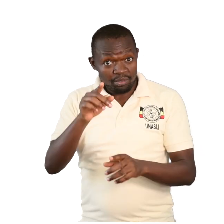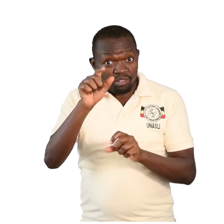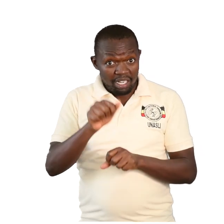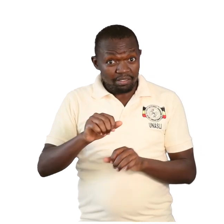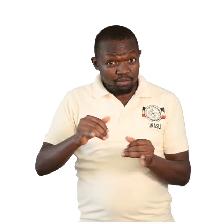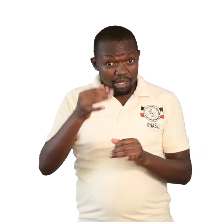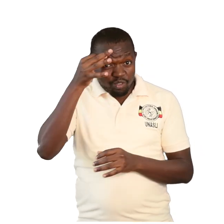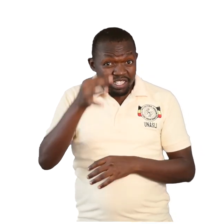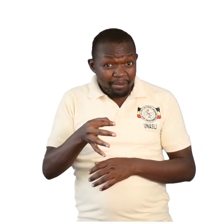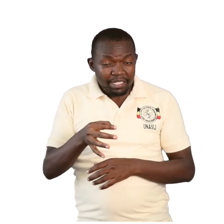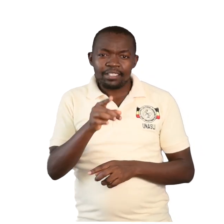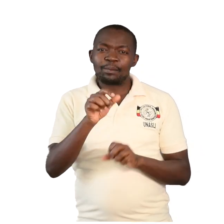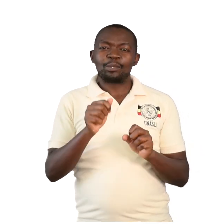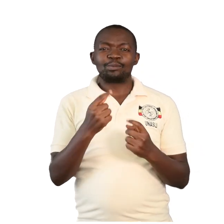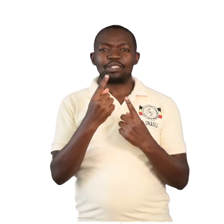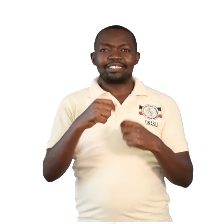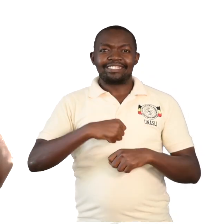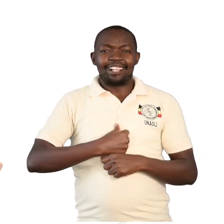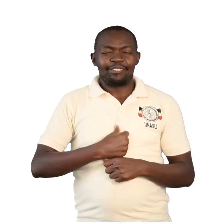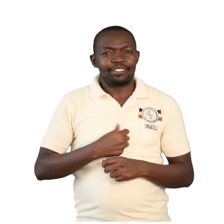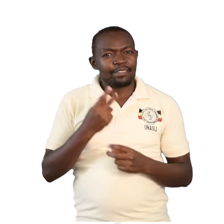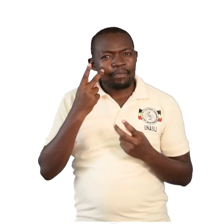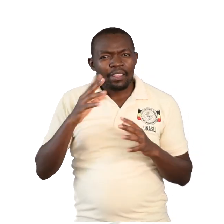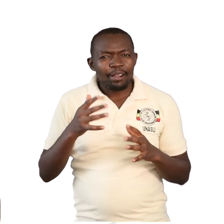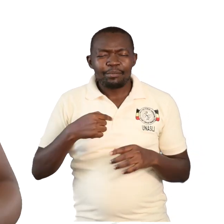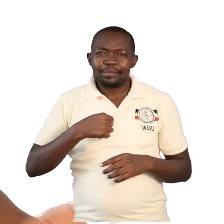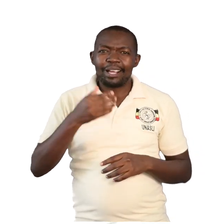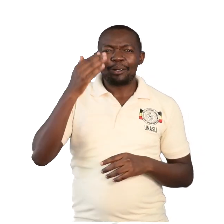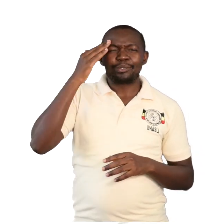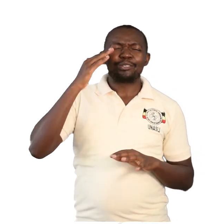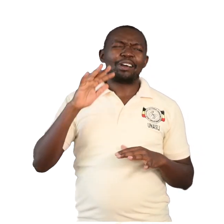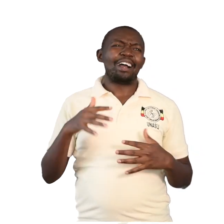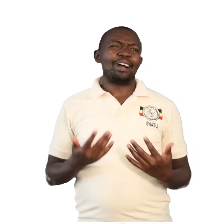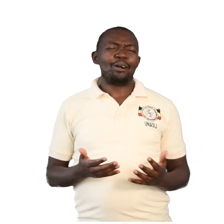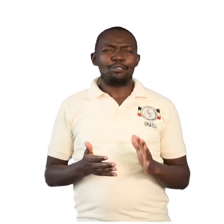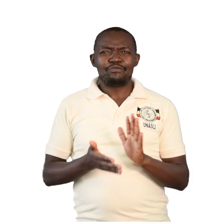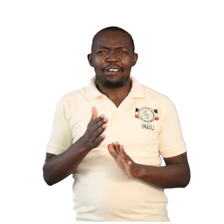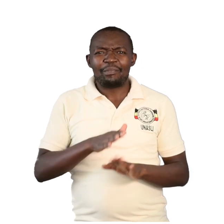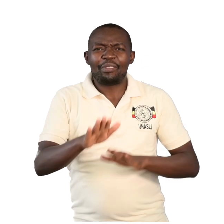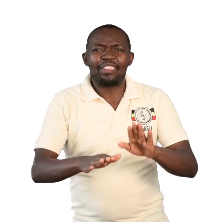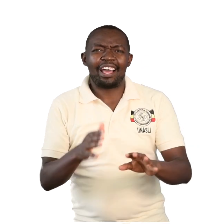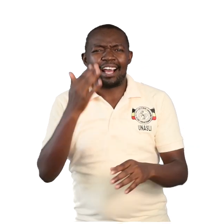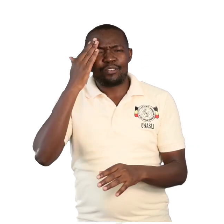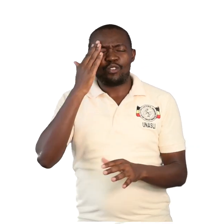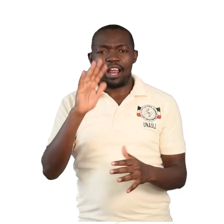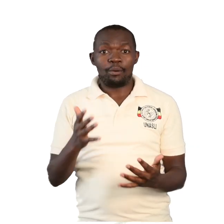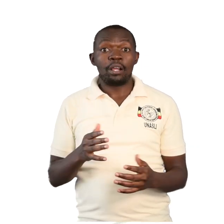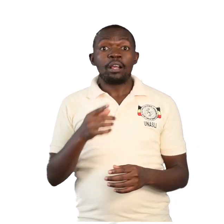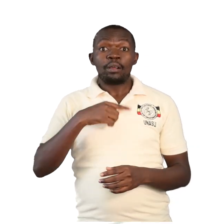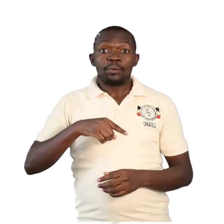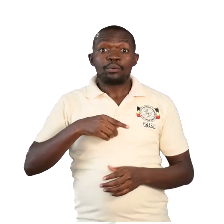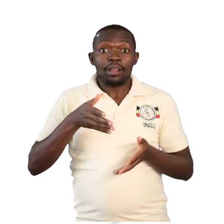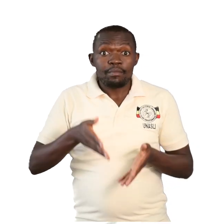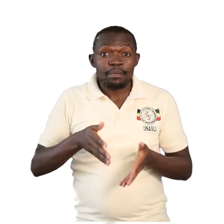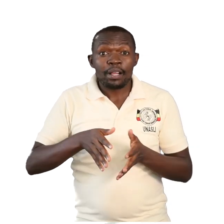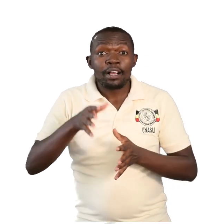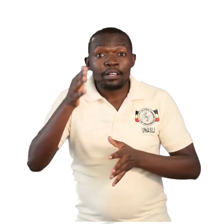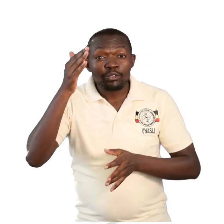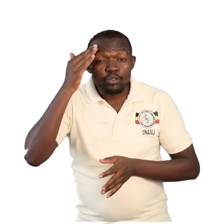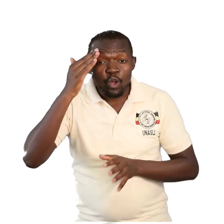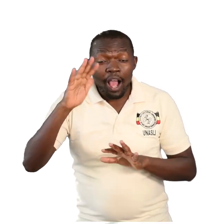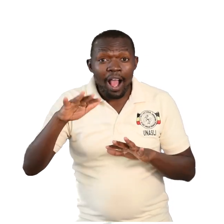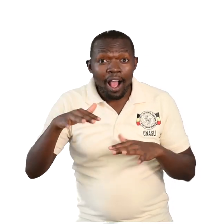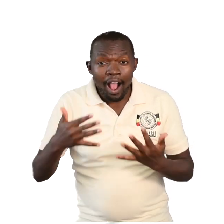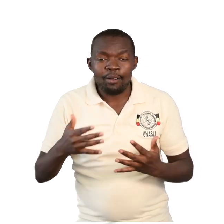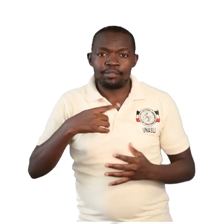it? You might ask yourself, now how will I know how fast I have moved? We are here to learn about that kind